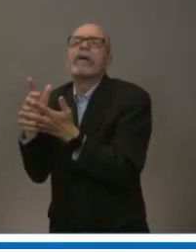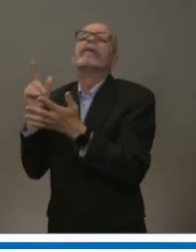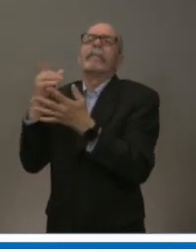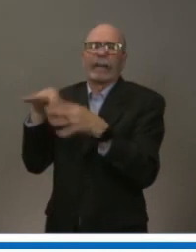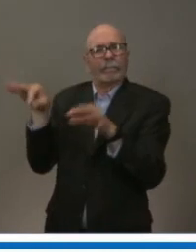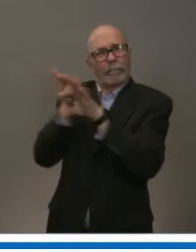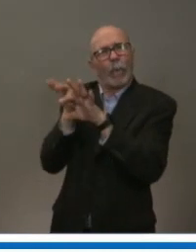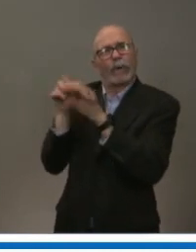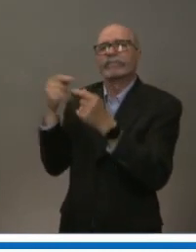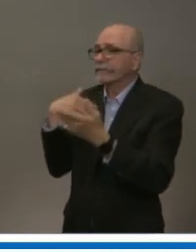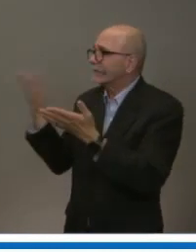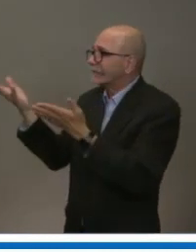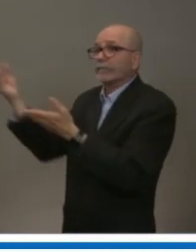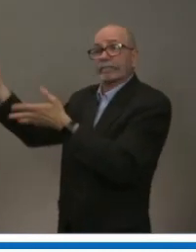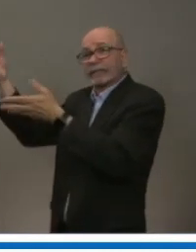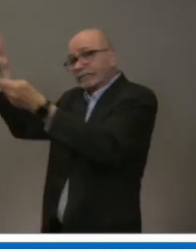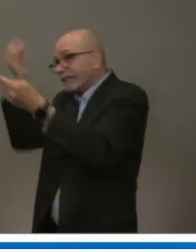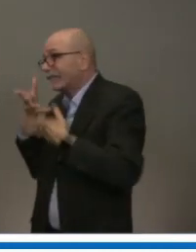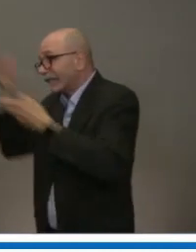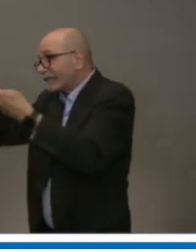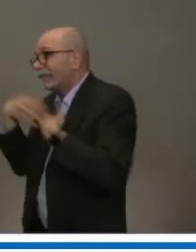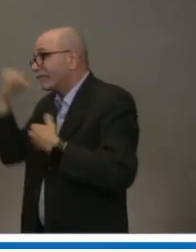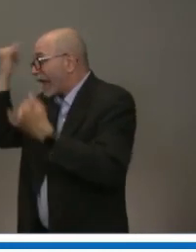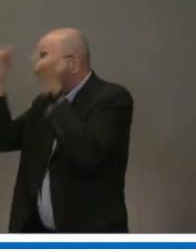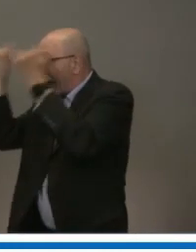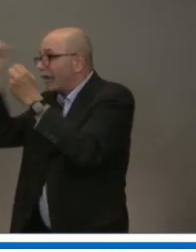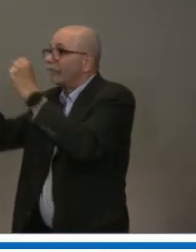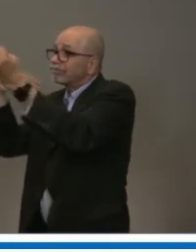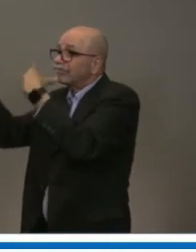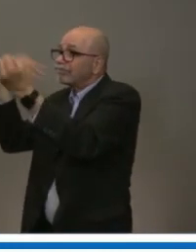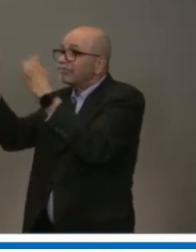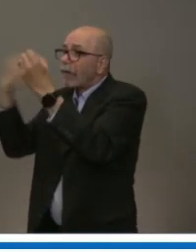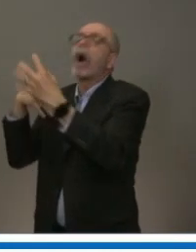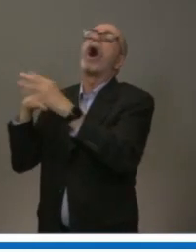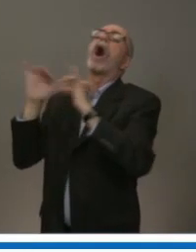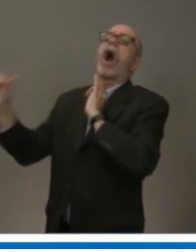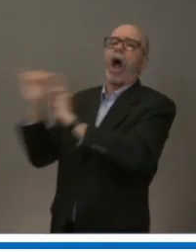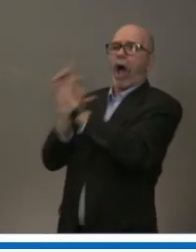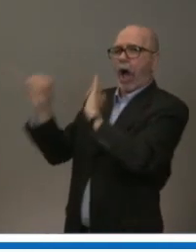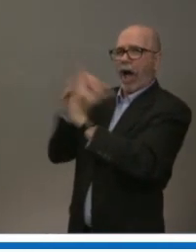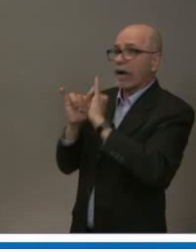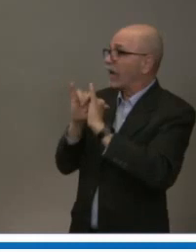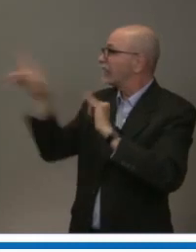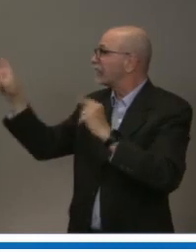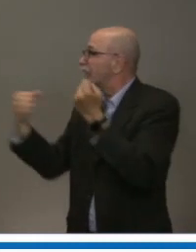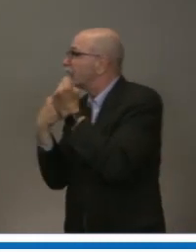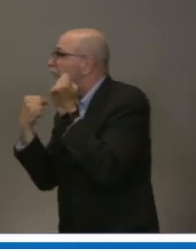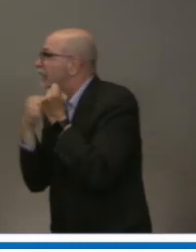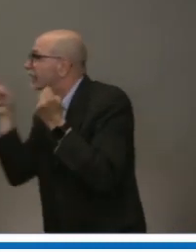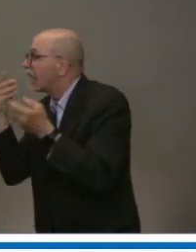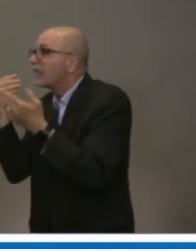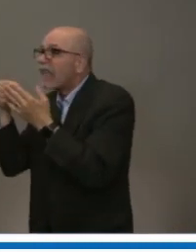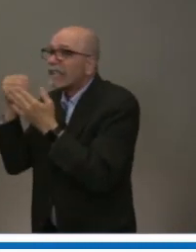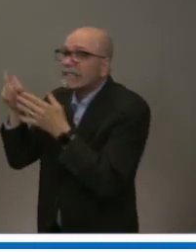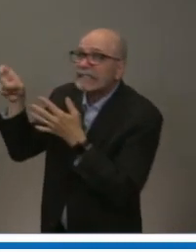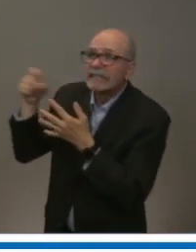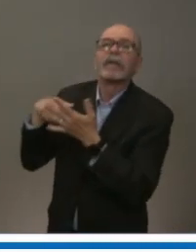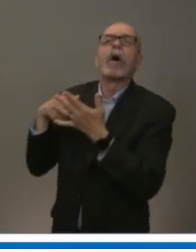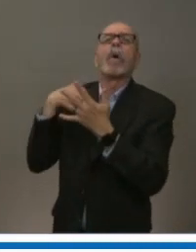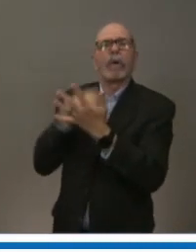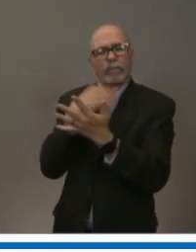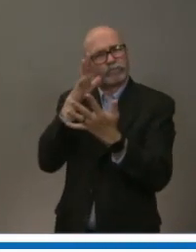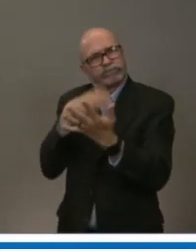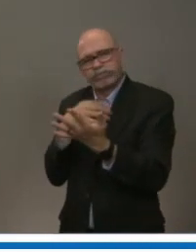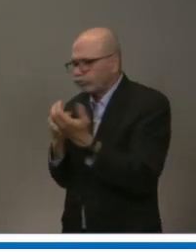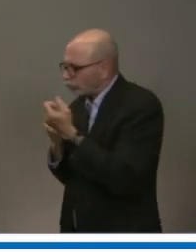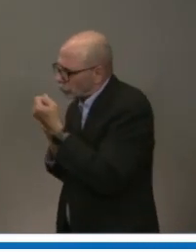community, and we'll work at providing financial support to help them achieve, ensuring that we can get all